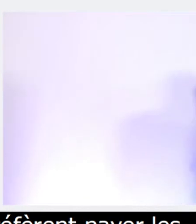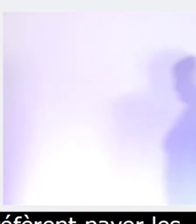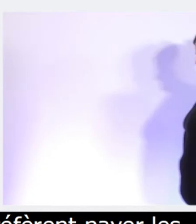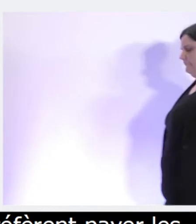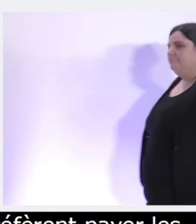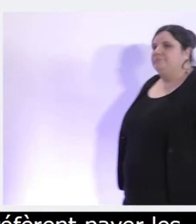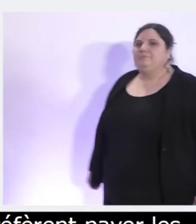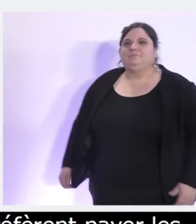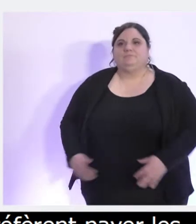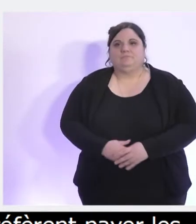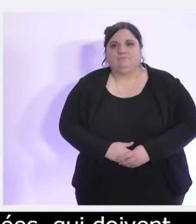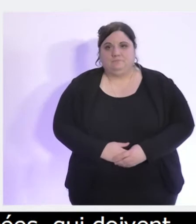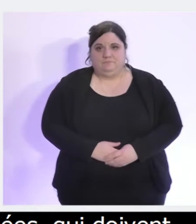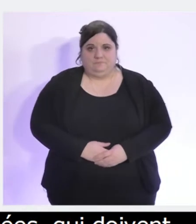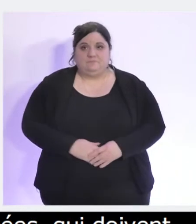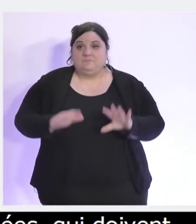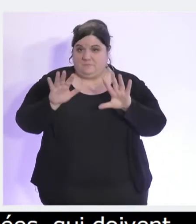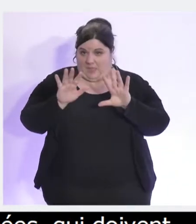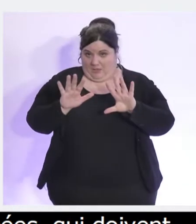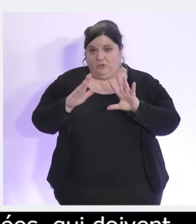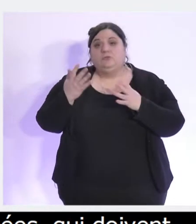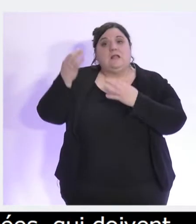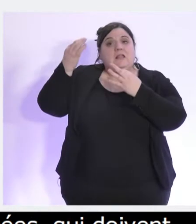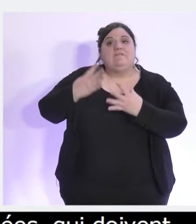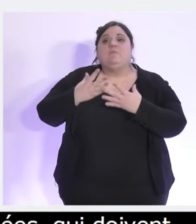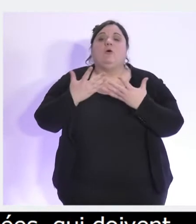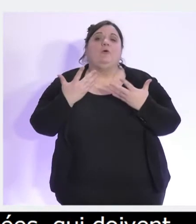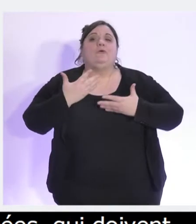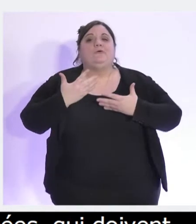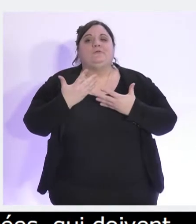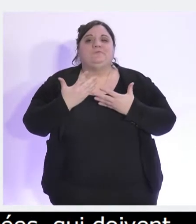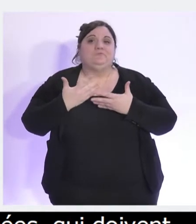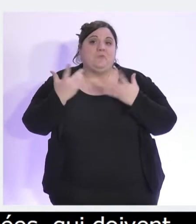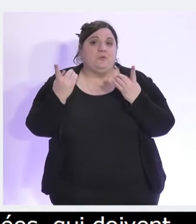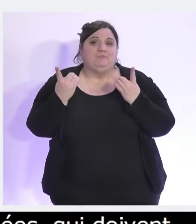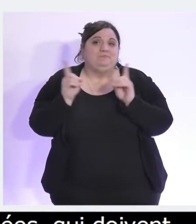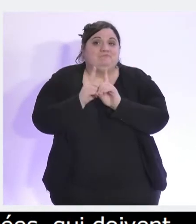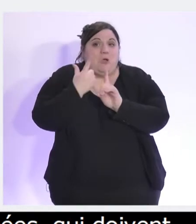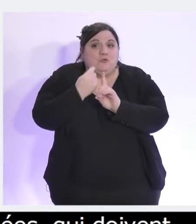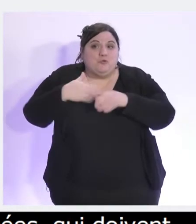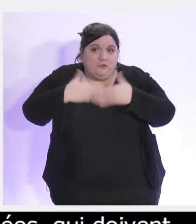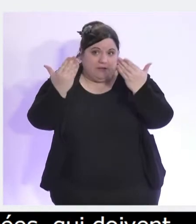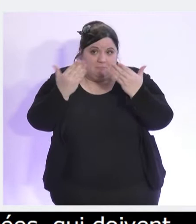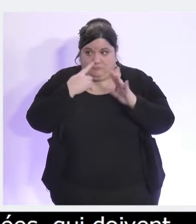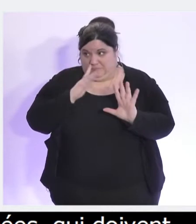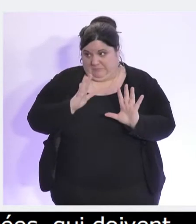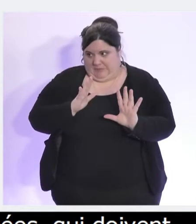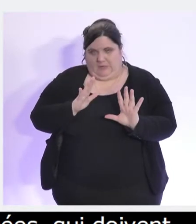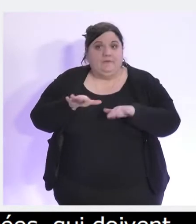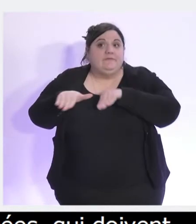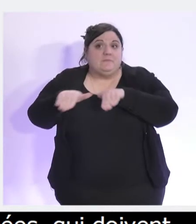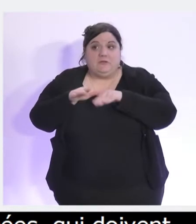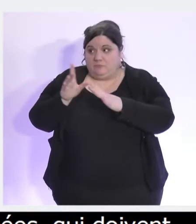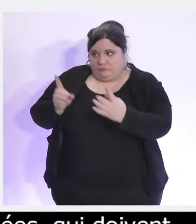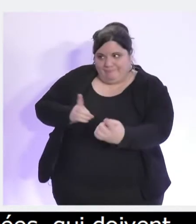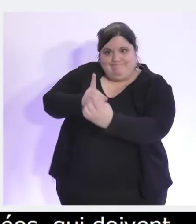Well, the Juiday is a kind of meeting place, and so this is how it was interpreted at the beginning. So we kind of push open the door